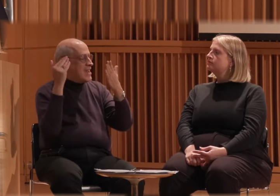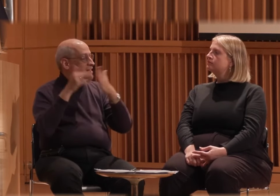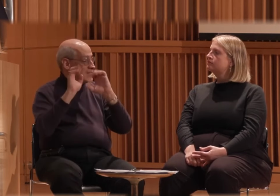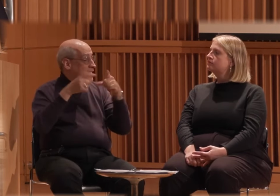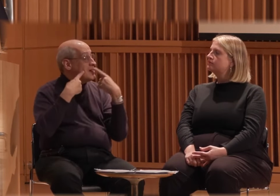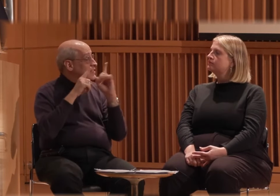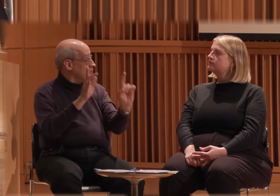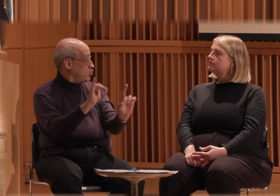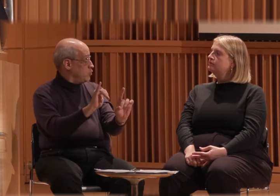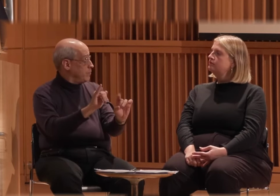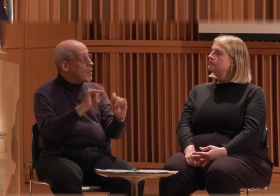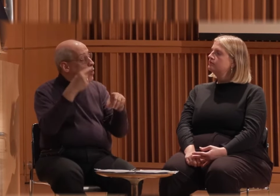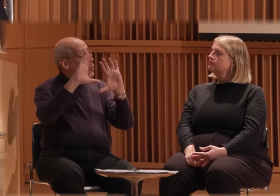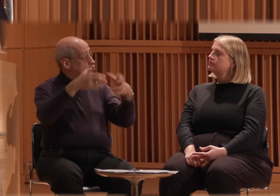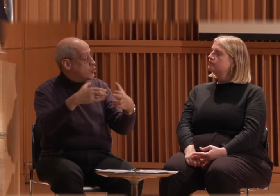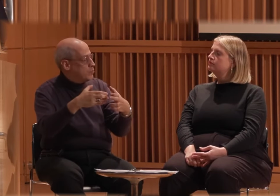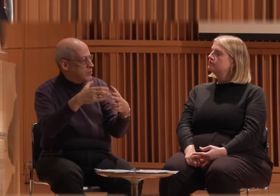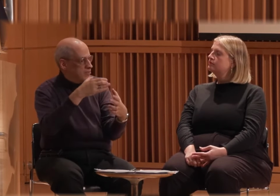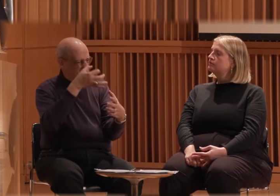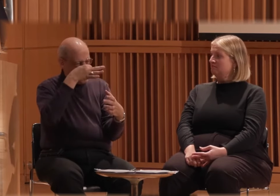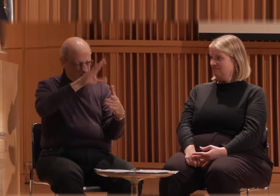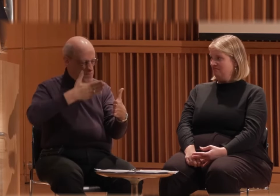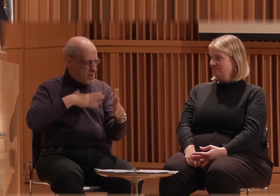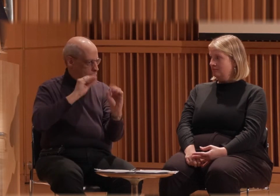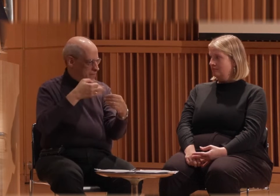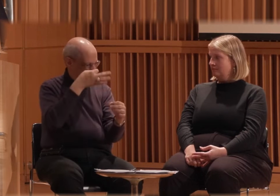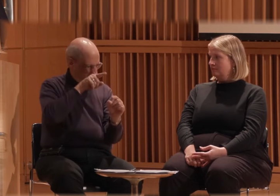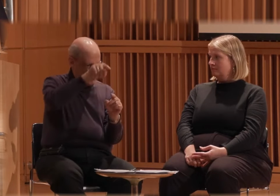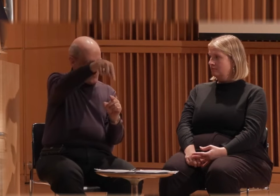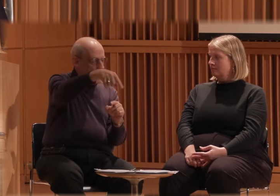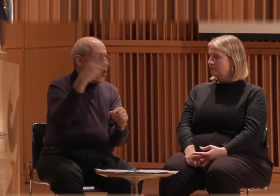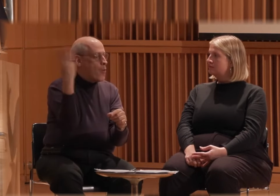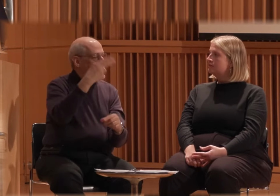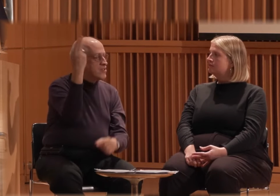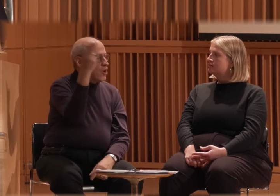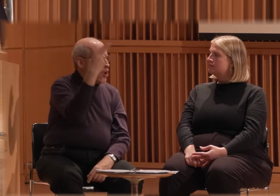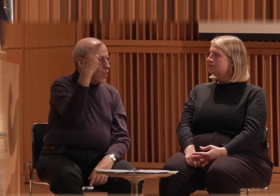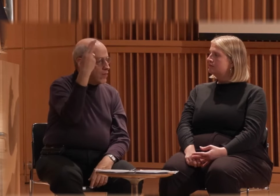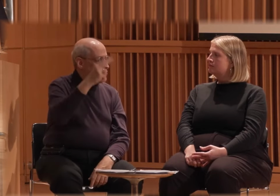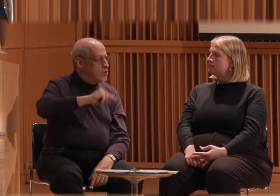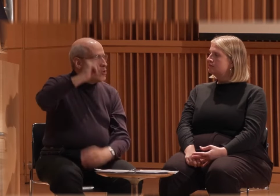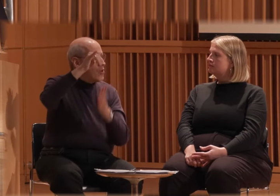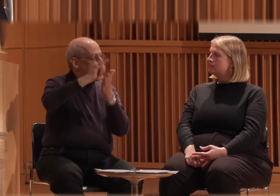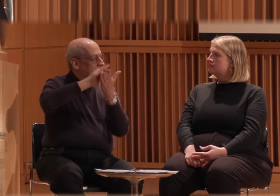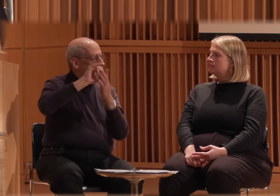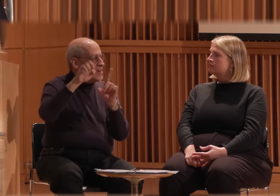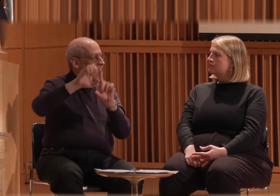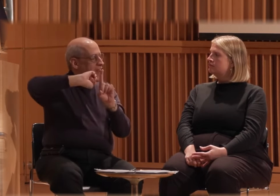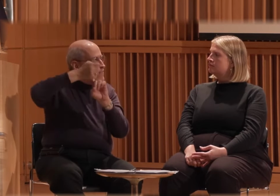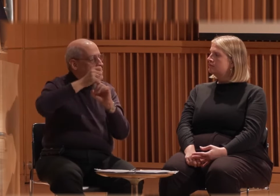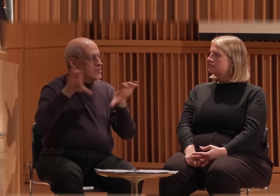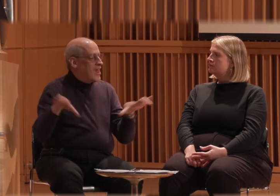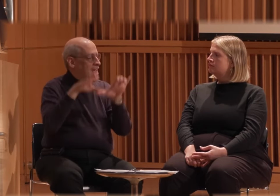There is a group not far from where I work, actually, called West Harlem Northern Manhattan Environmental Action,